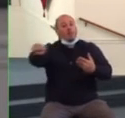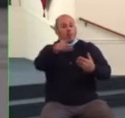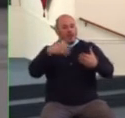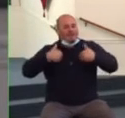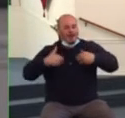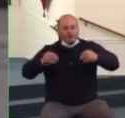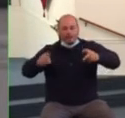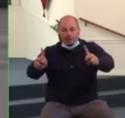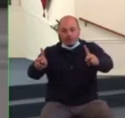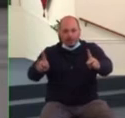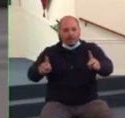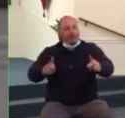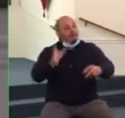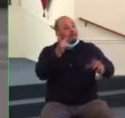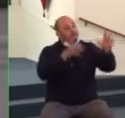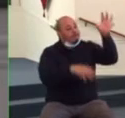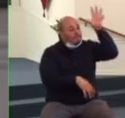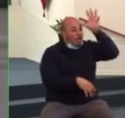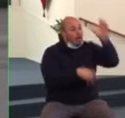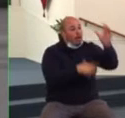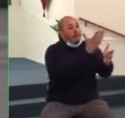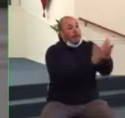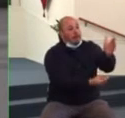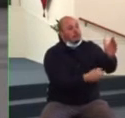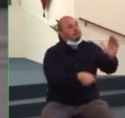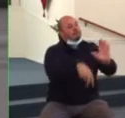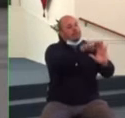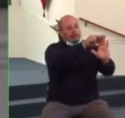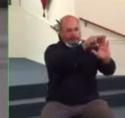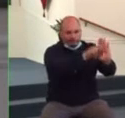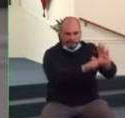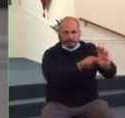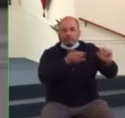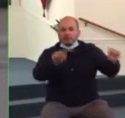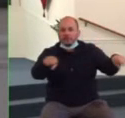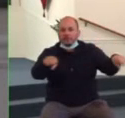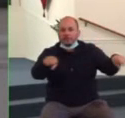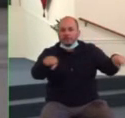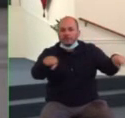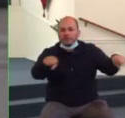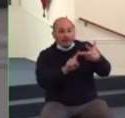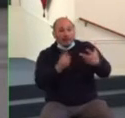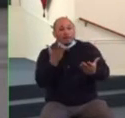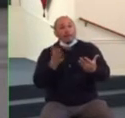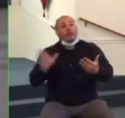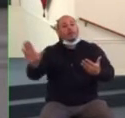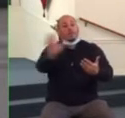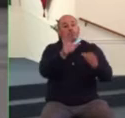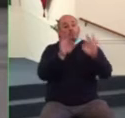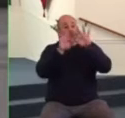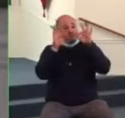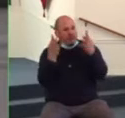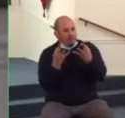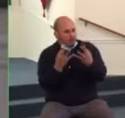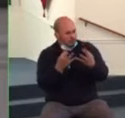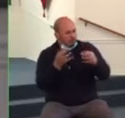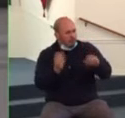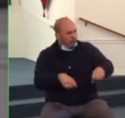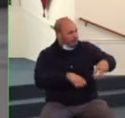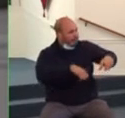family. But you have to be ready to give all of that up for the sake of following